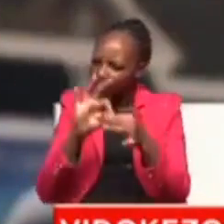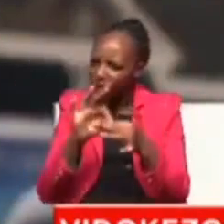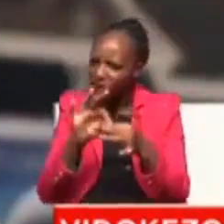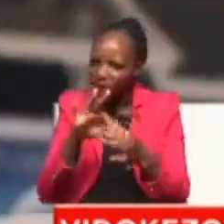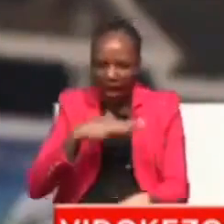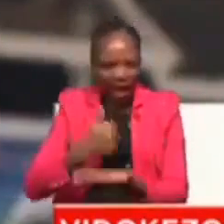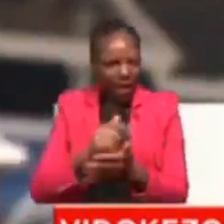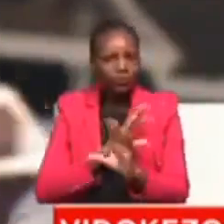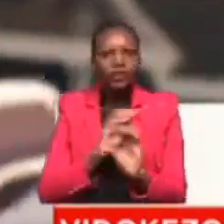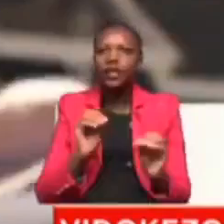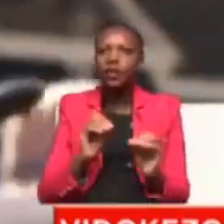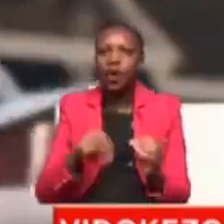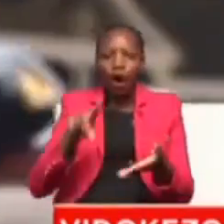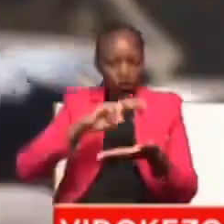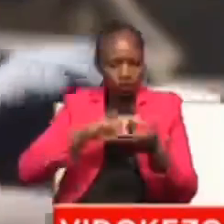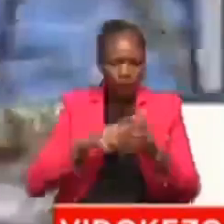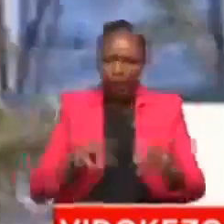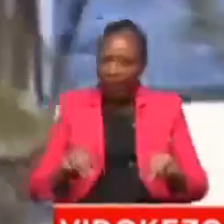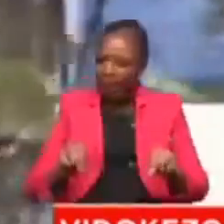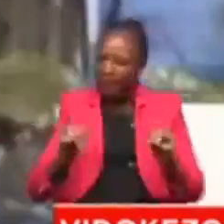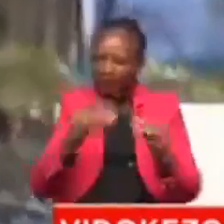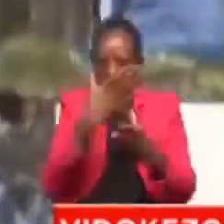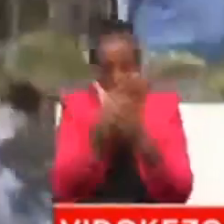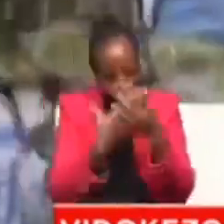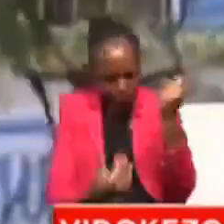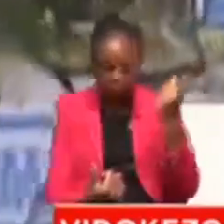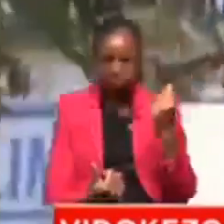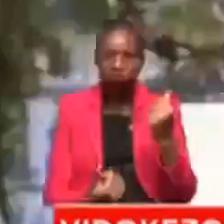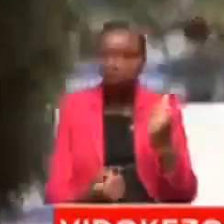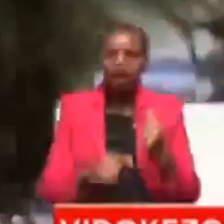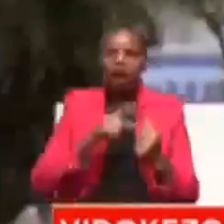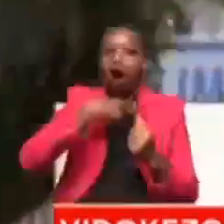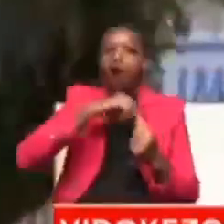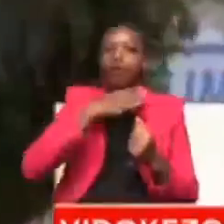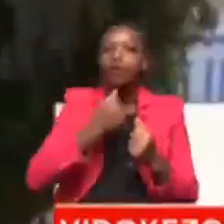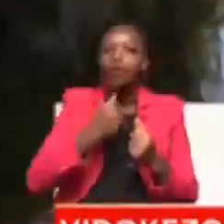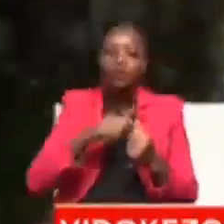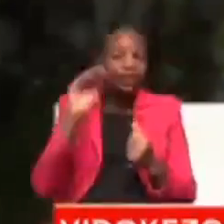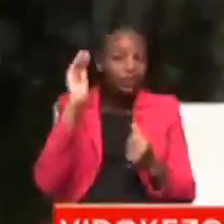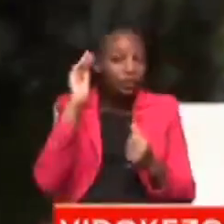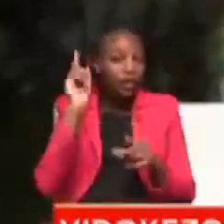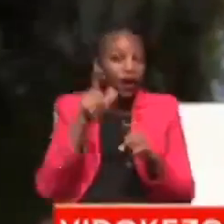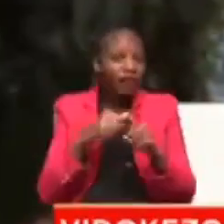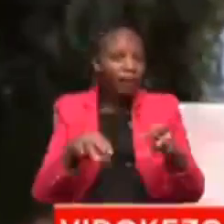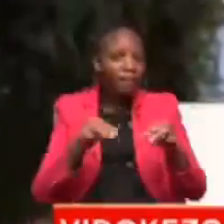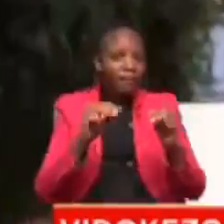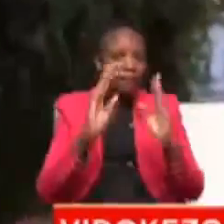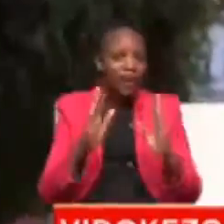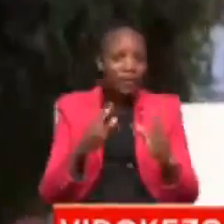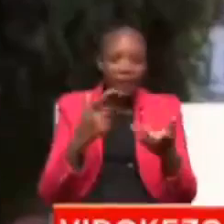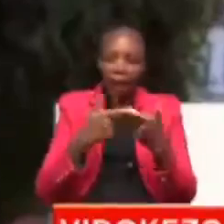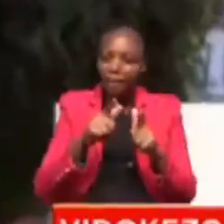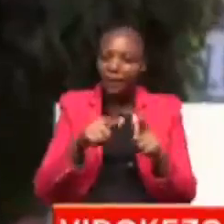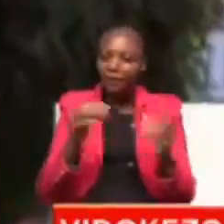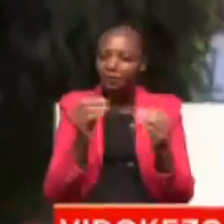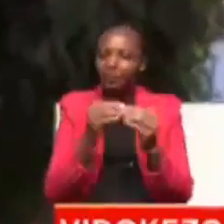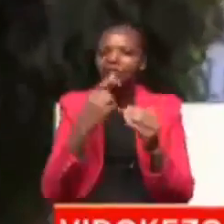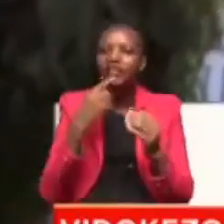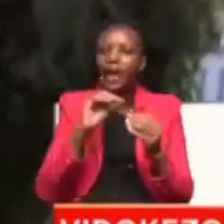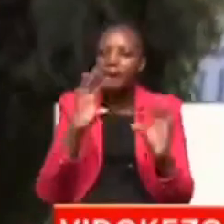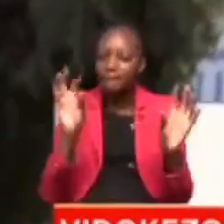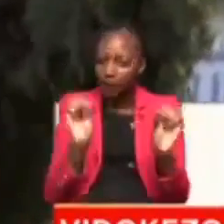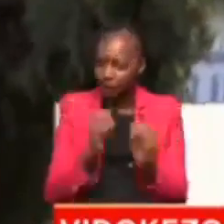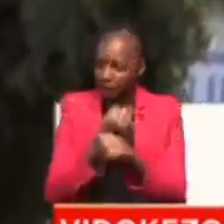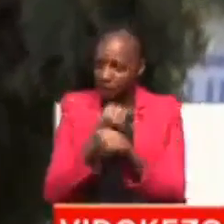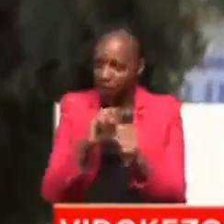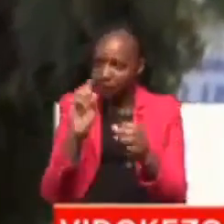The mismanagement is a disappointment. Juhudi zetu kutaka kupata maoni yake mkurugenzi huyu ziliambulia patupu, lake